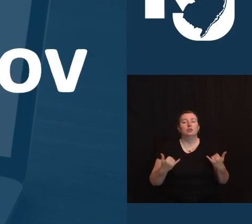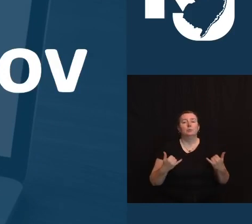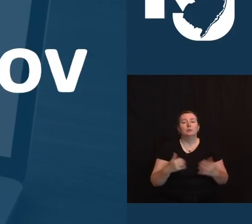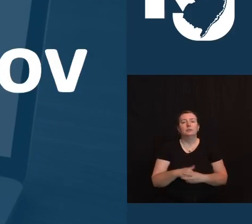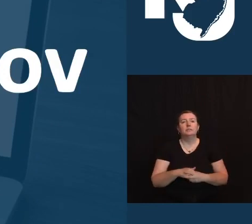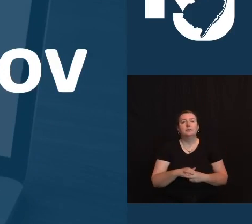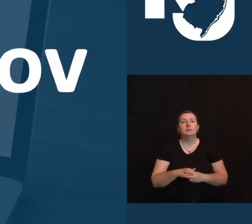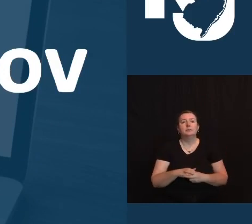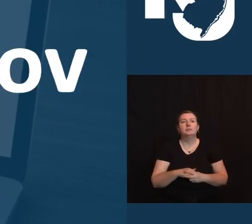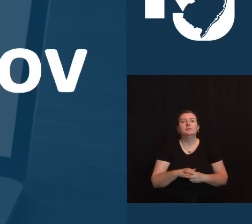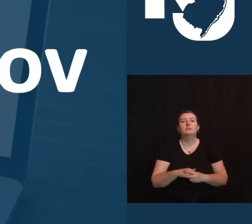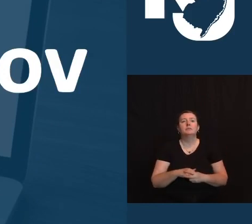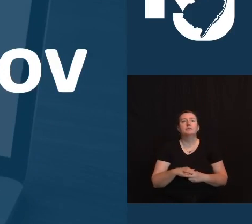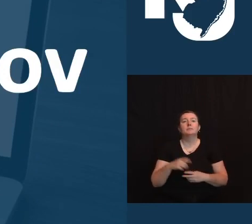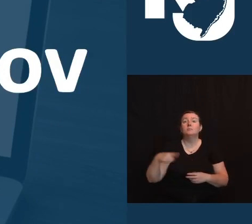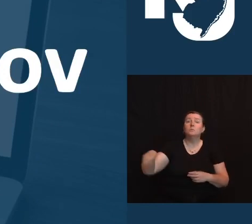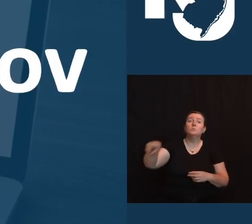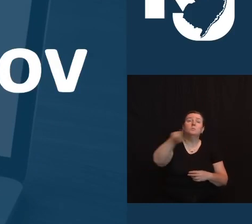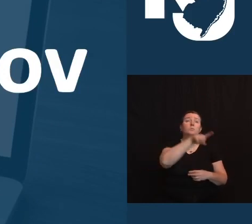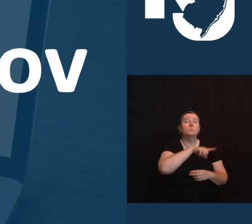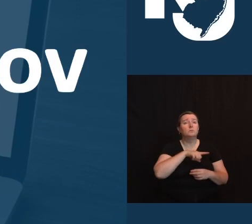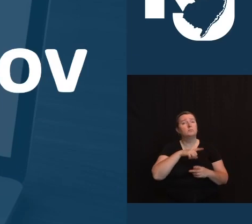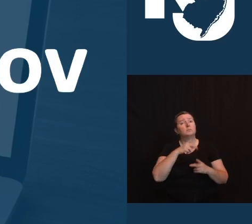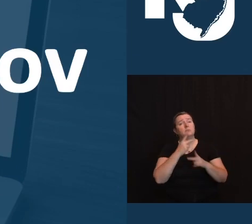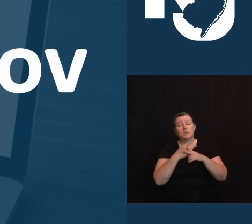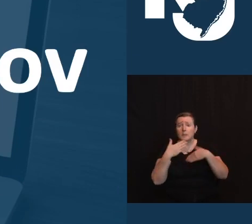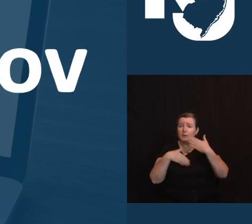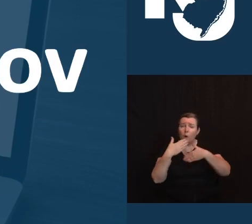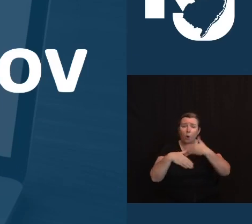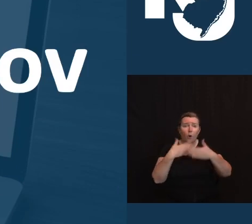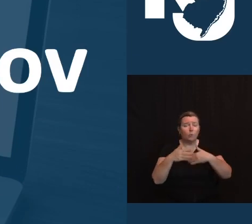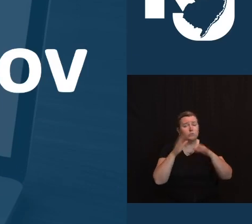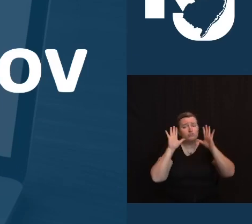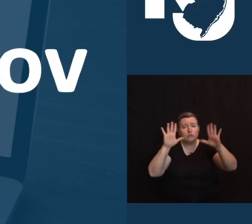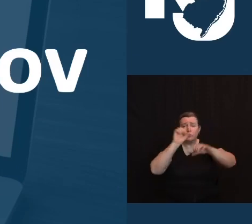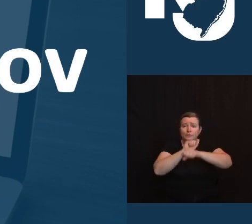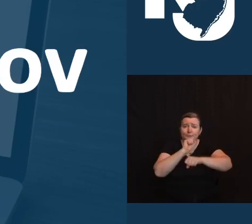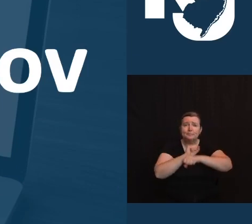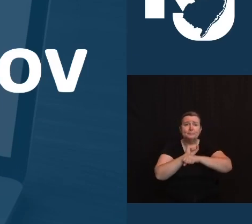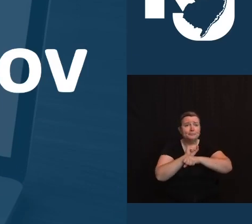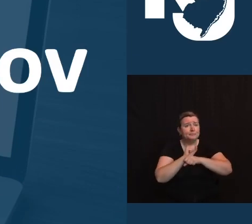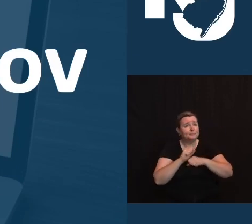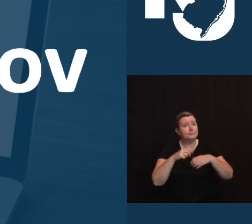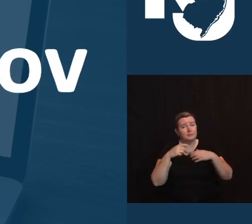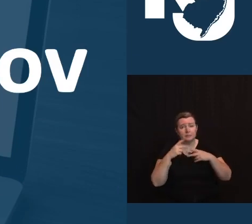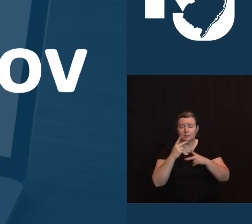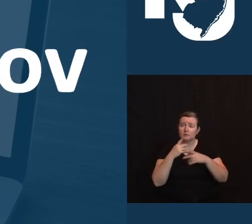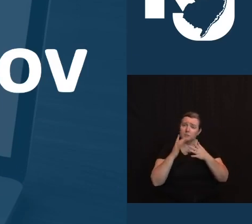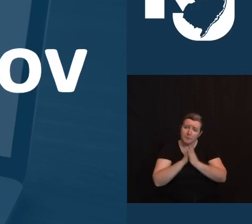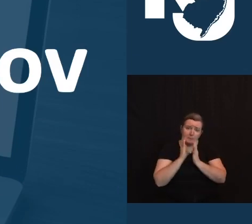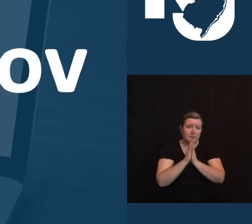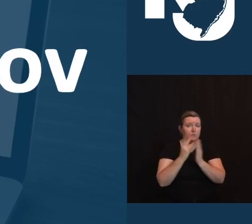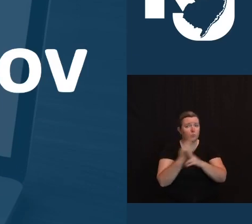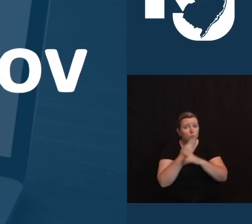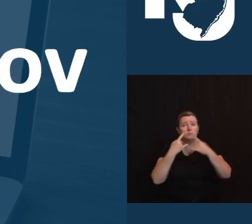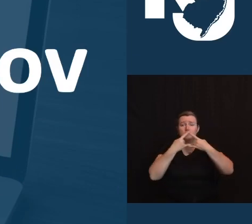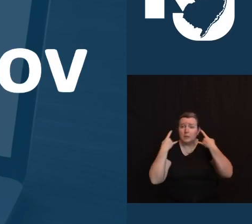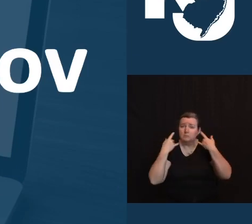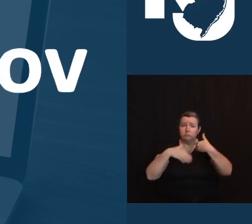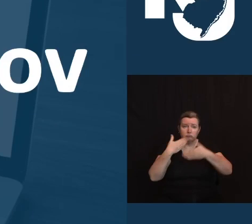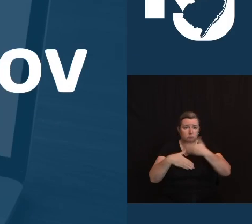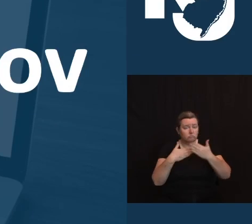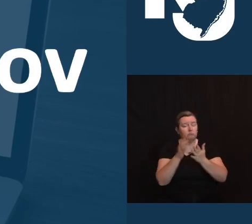up your great work, to keep your social distancing, to keep wearing your face masks, to keep washing your hands with soap and